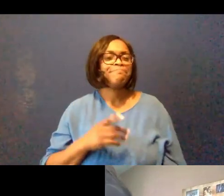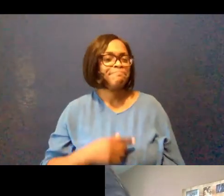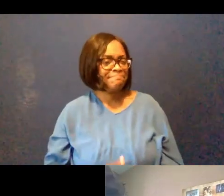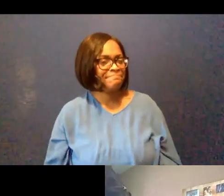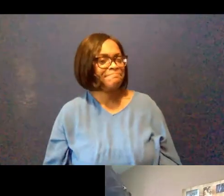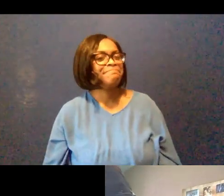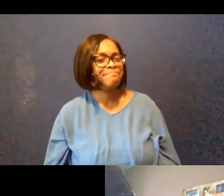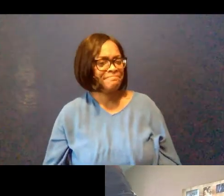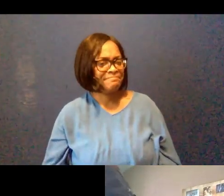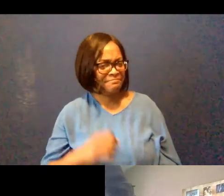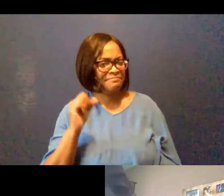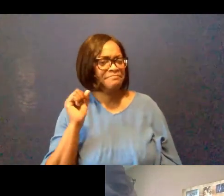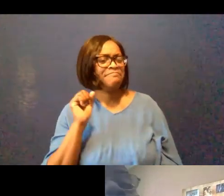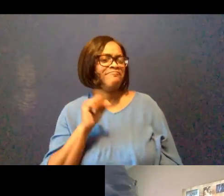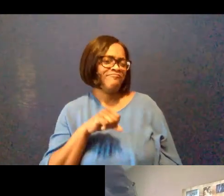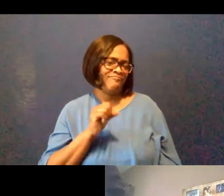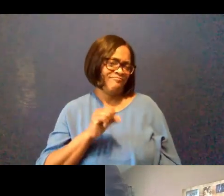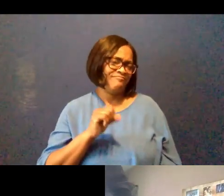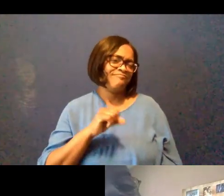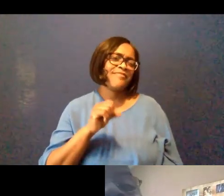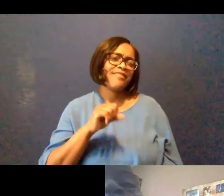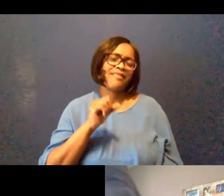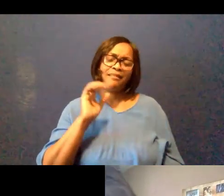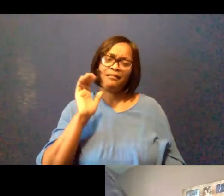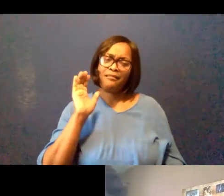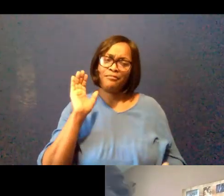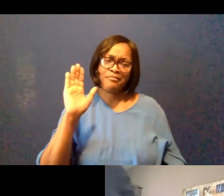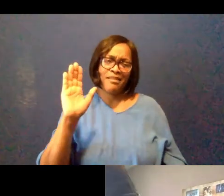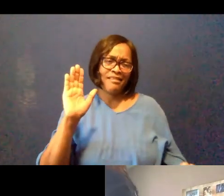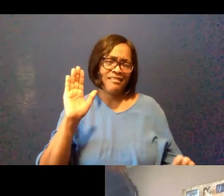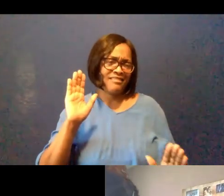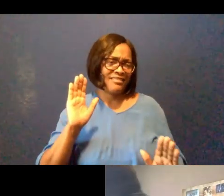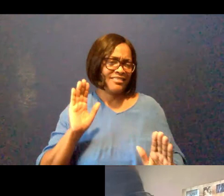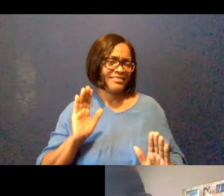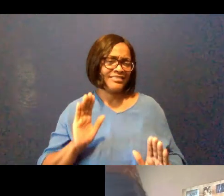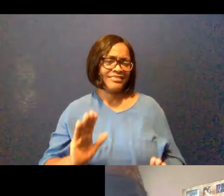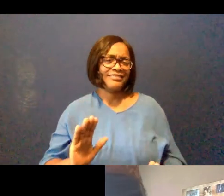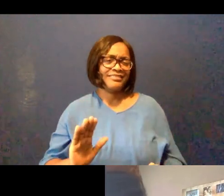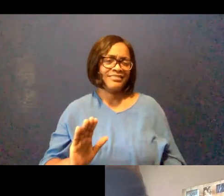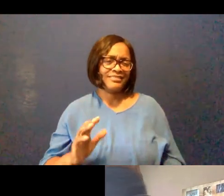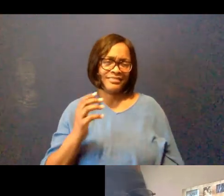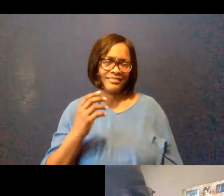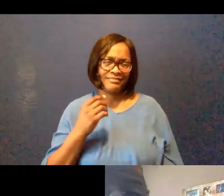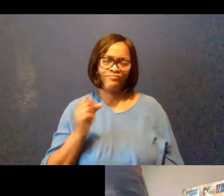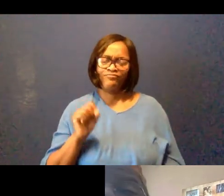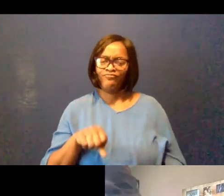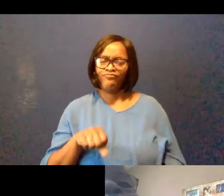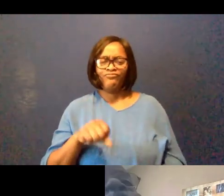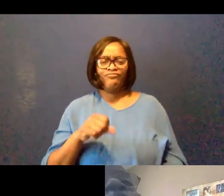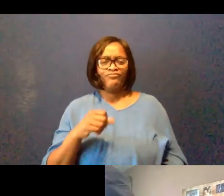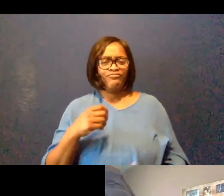take care of another person, they cannot do it